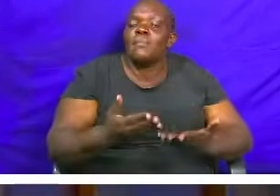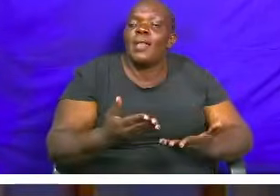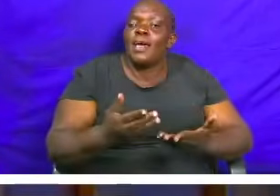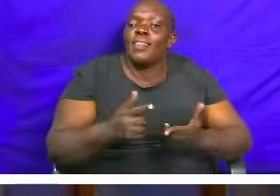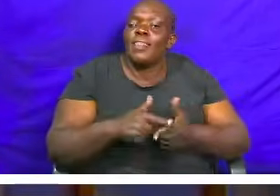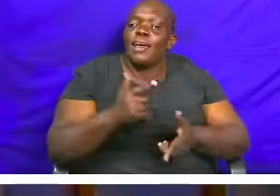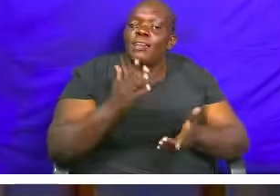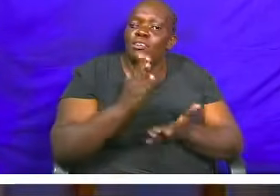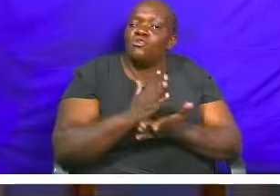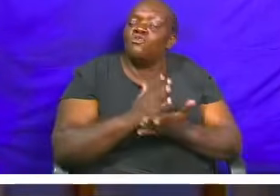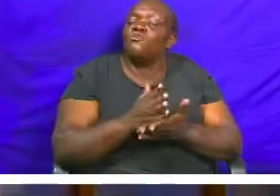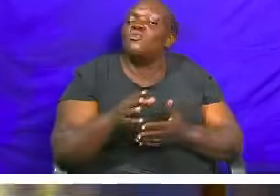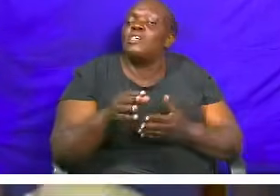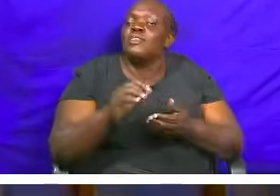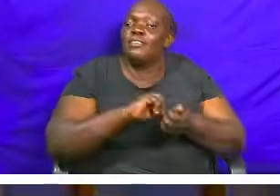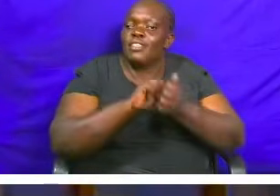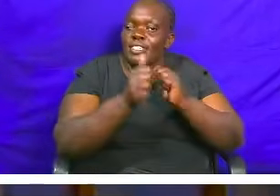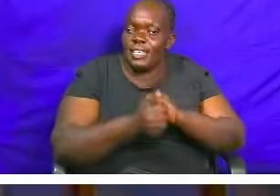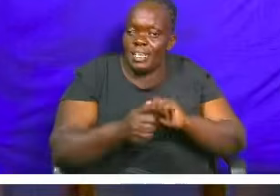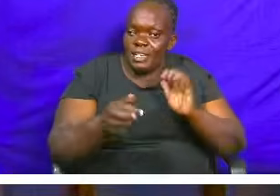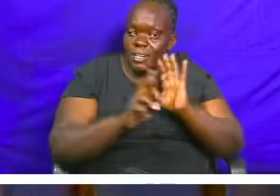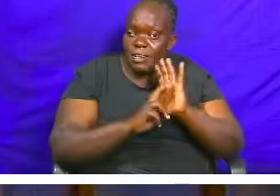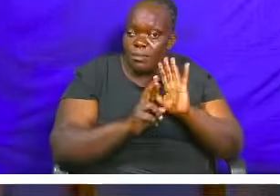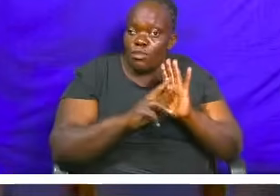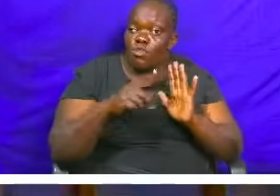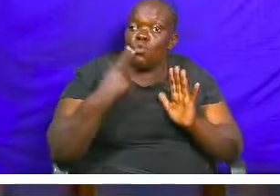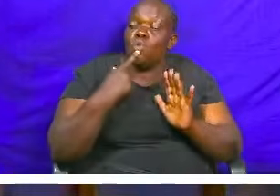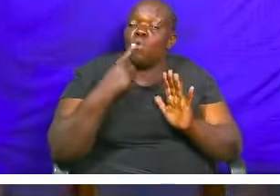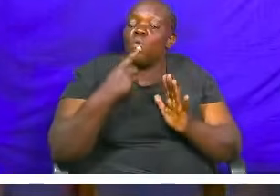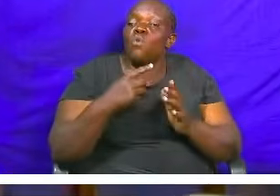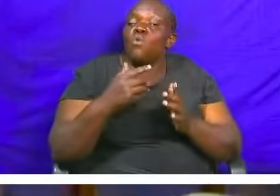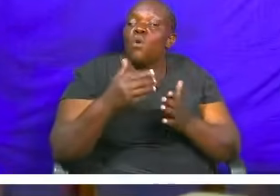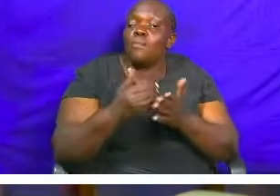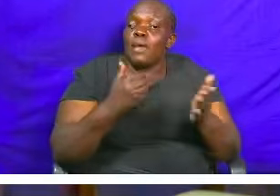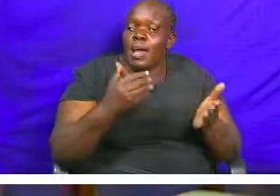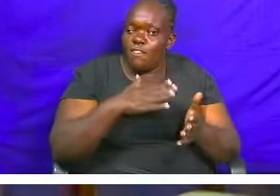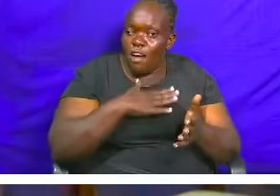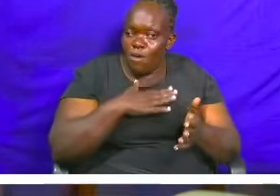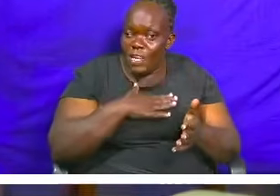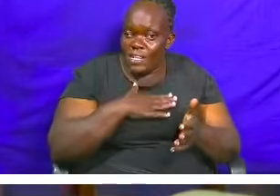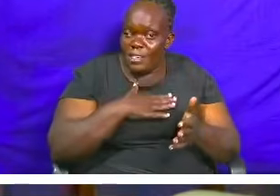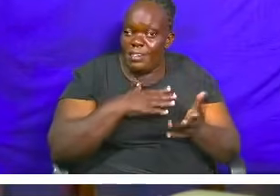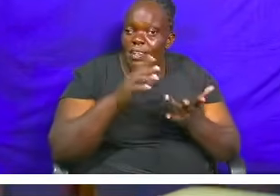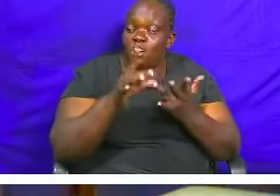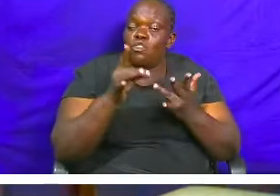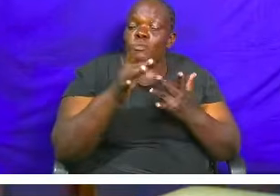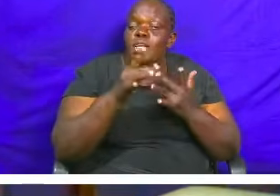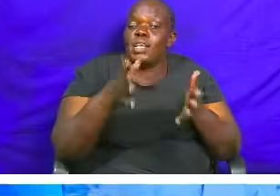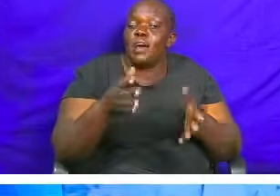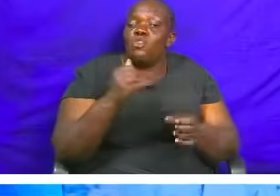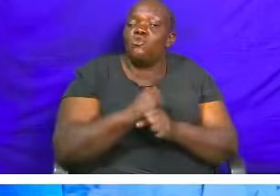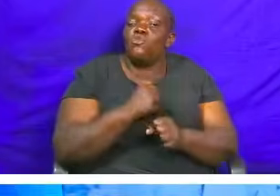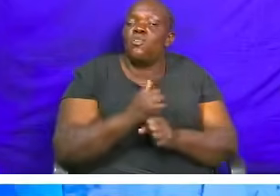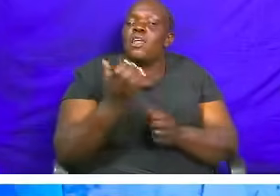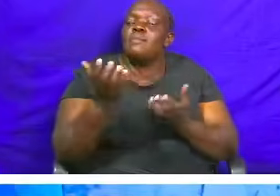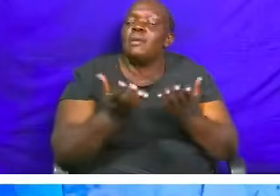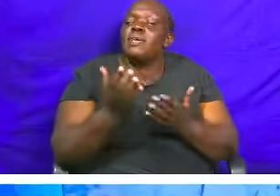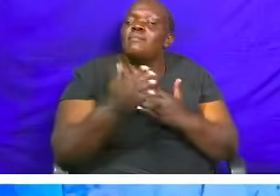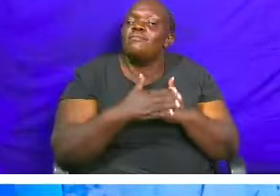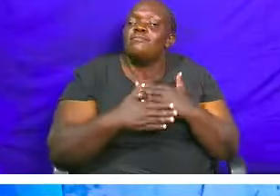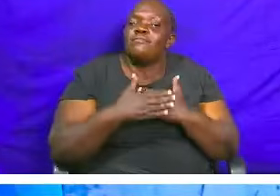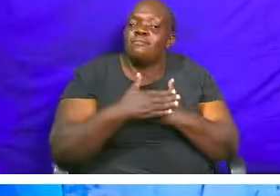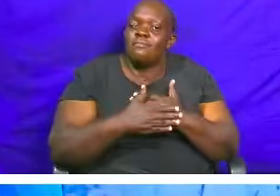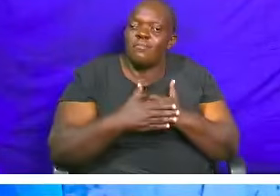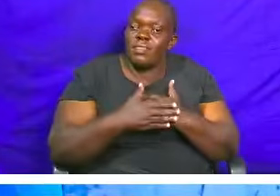will nominate representatives who will do it on our behalf. So they are the ones who nominated now. Yeah. To do the business from this side. Yeah, Okay.